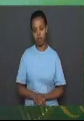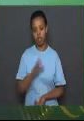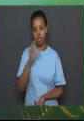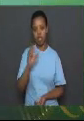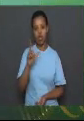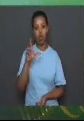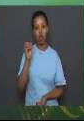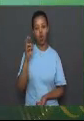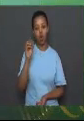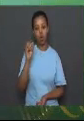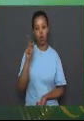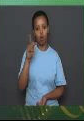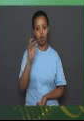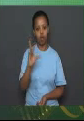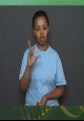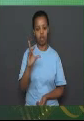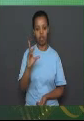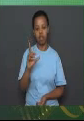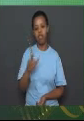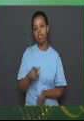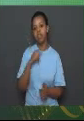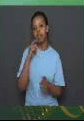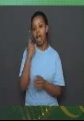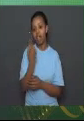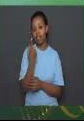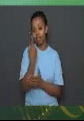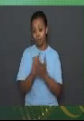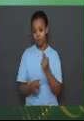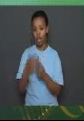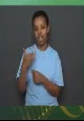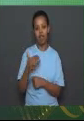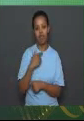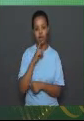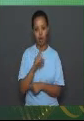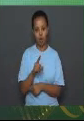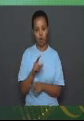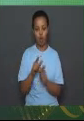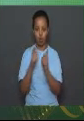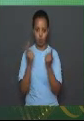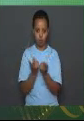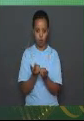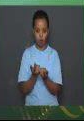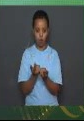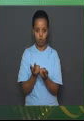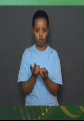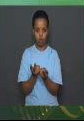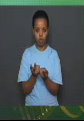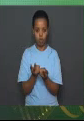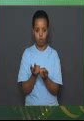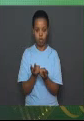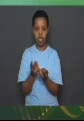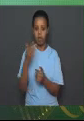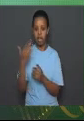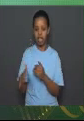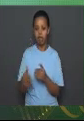Chlorophyll is in fact only one pigment in a group of closely related